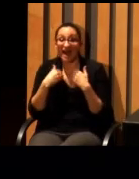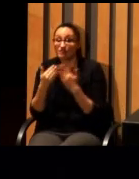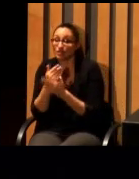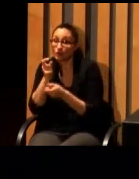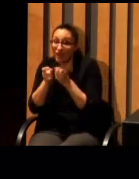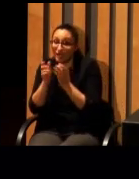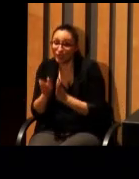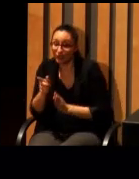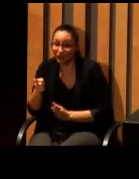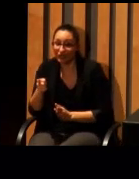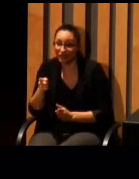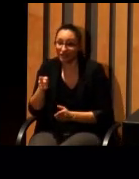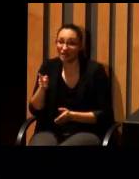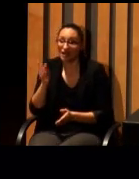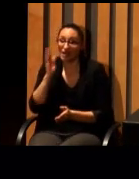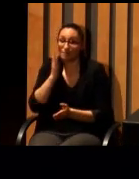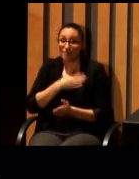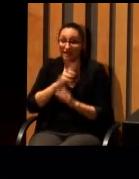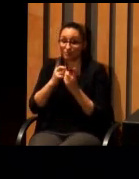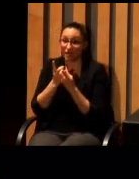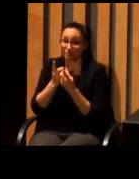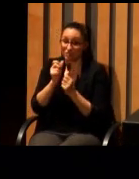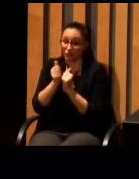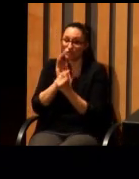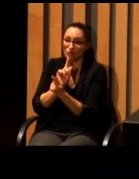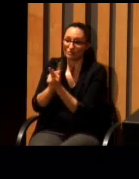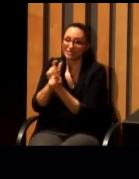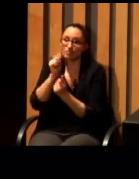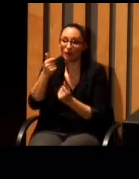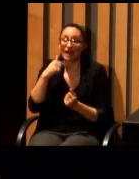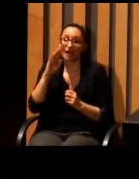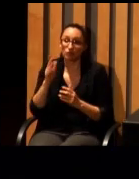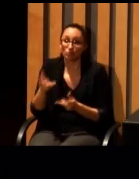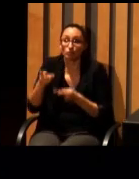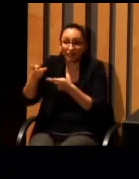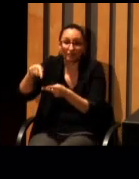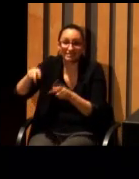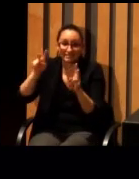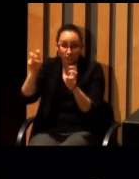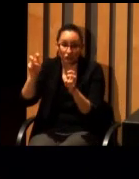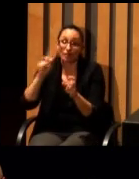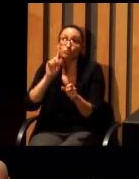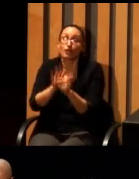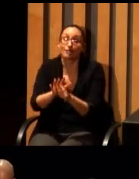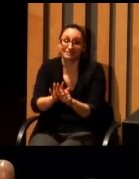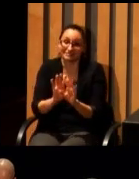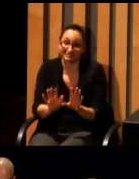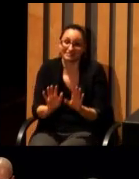him as a sports department tomorrow. I will bring this issue up, I assure you.